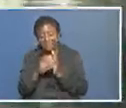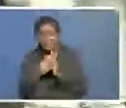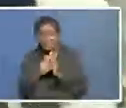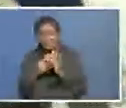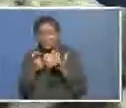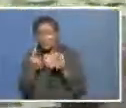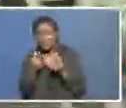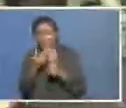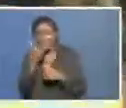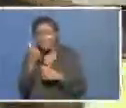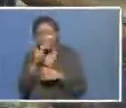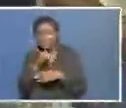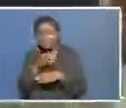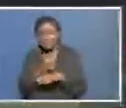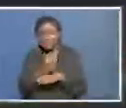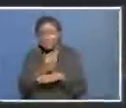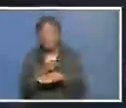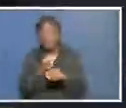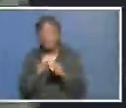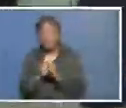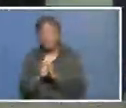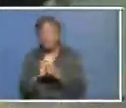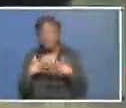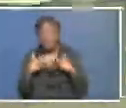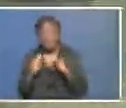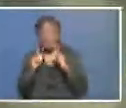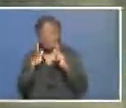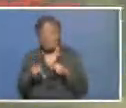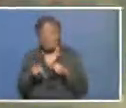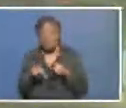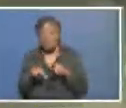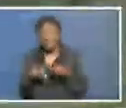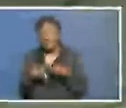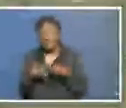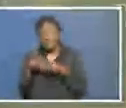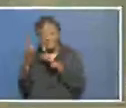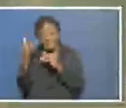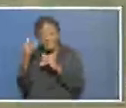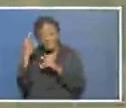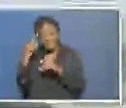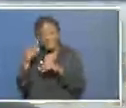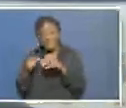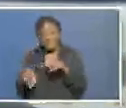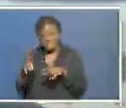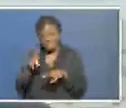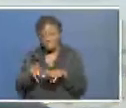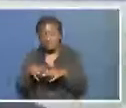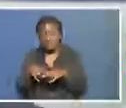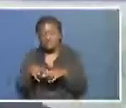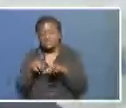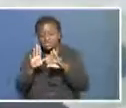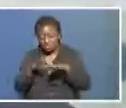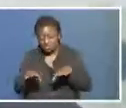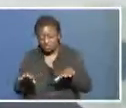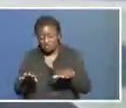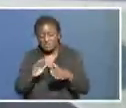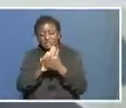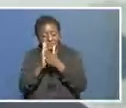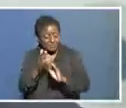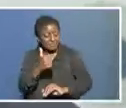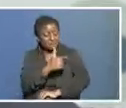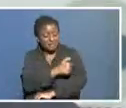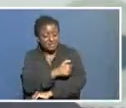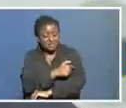of pediatric vaccines, health officials are counting on an uptick in that regard as well. Going forward, we will